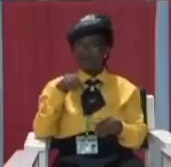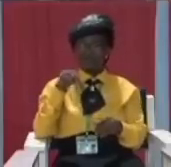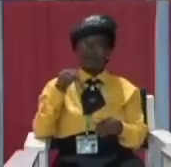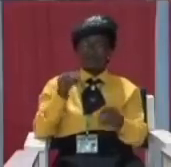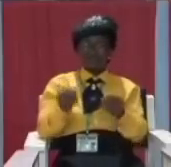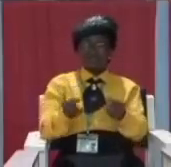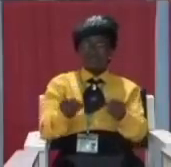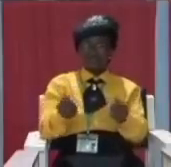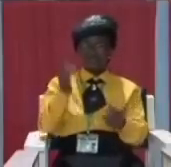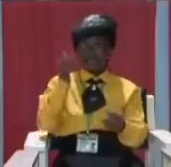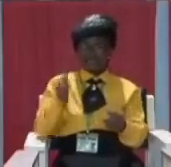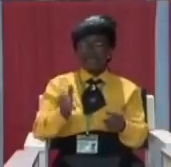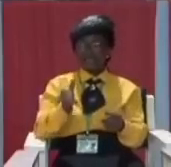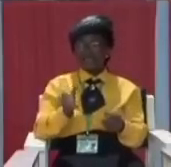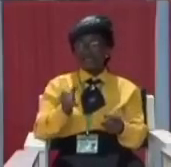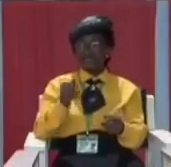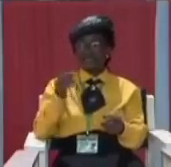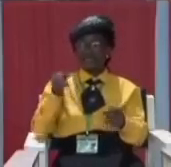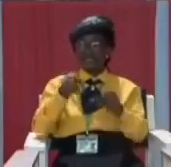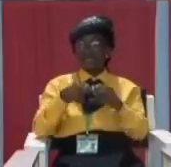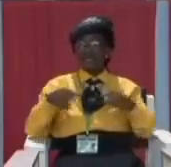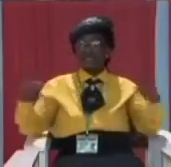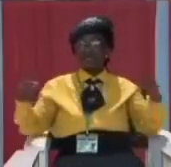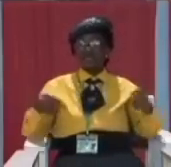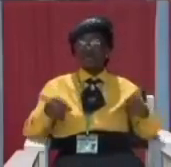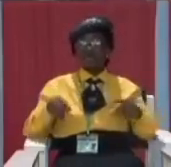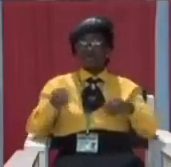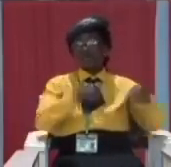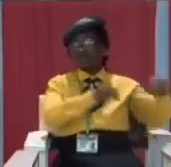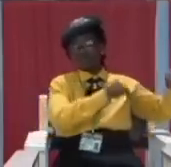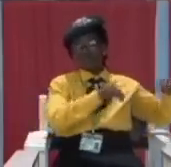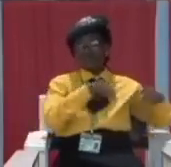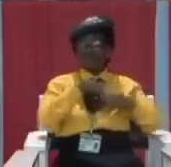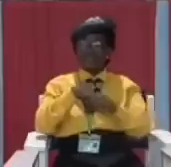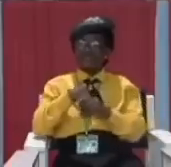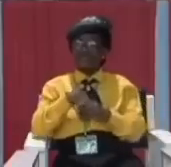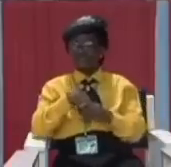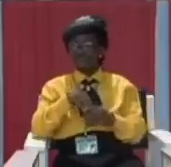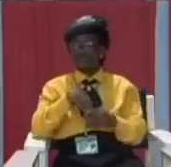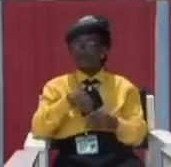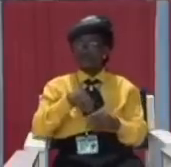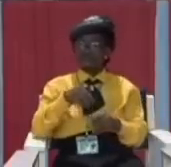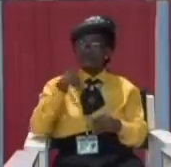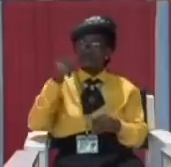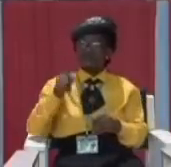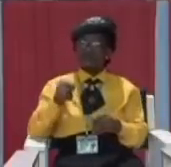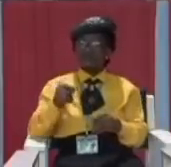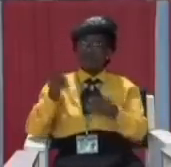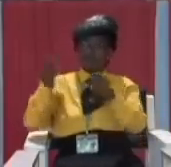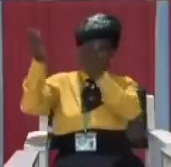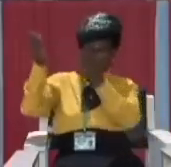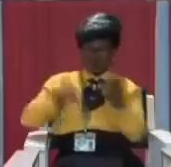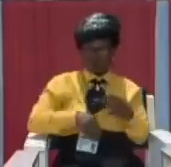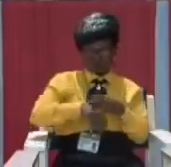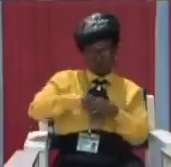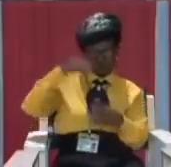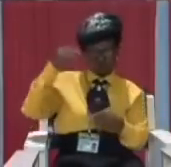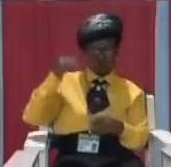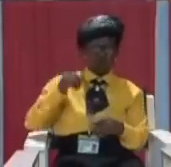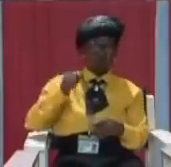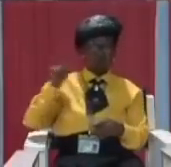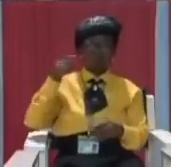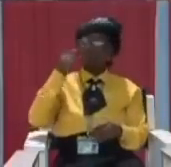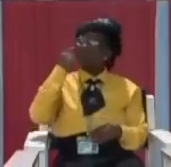immediately the enemy moved in. They plucked out his eyes.